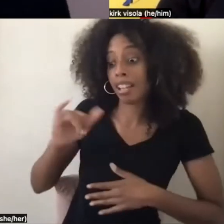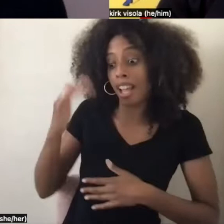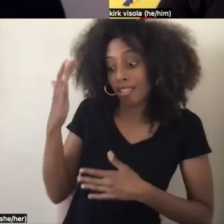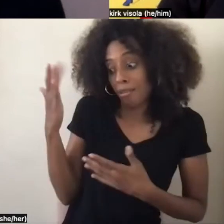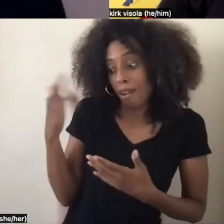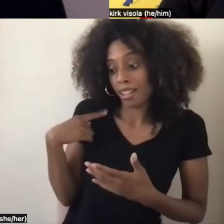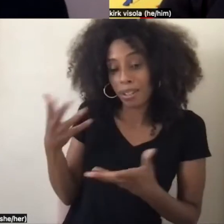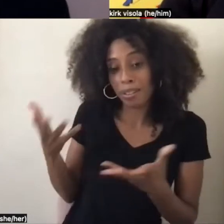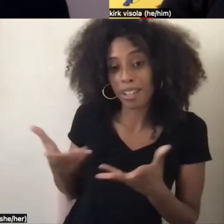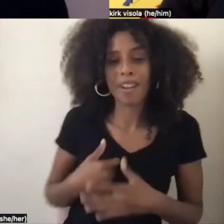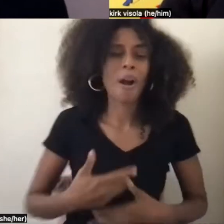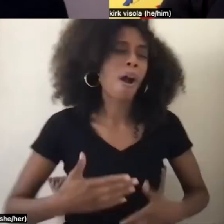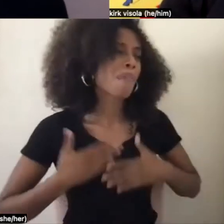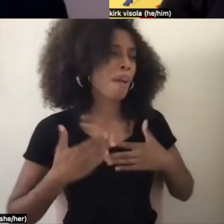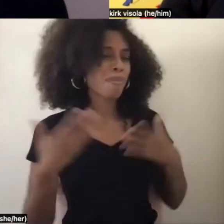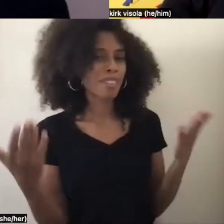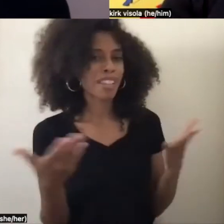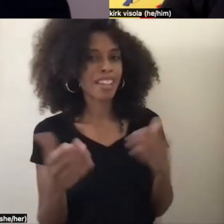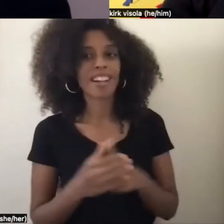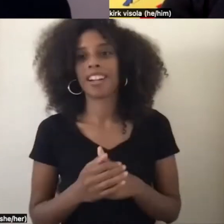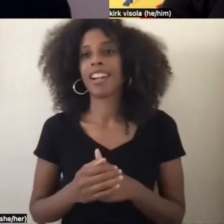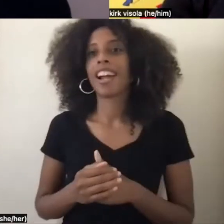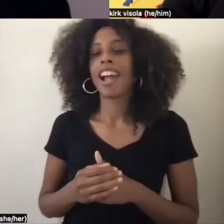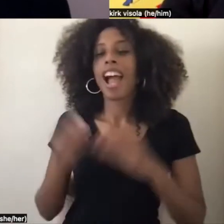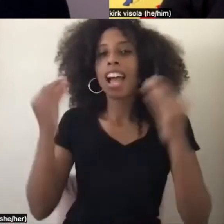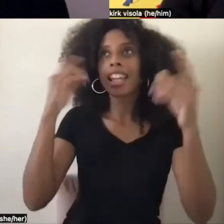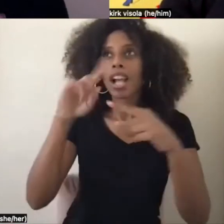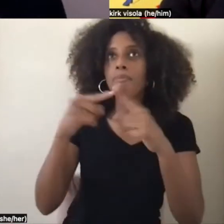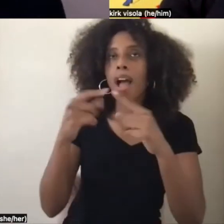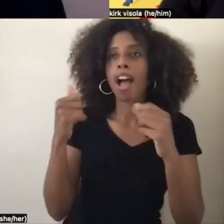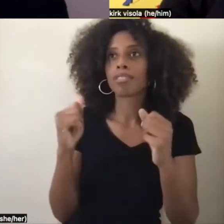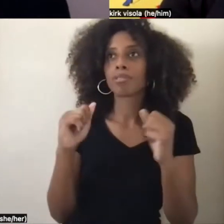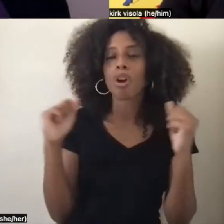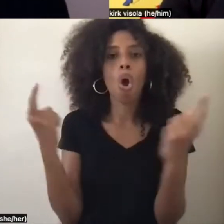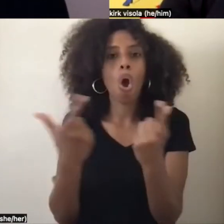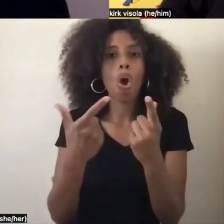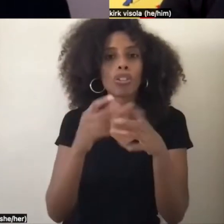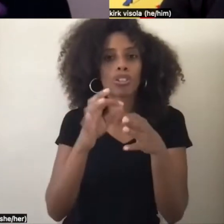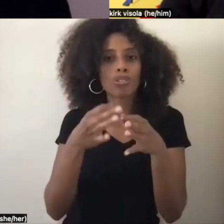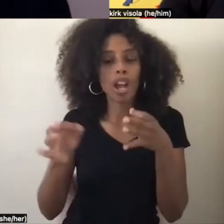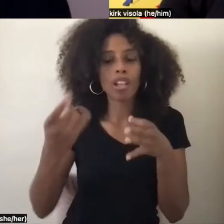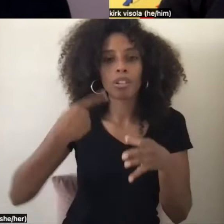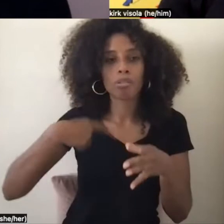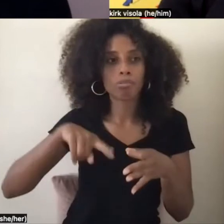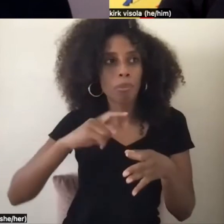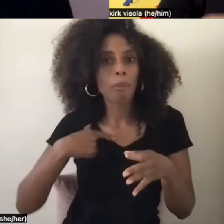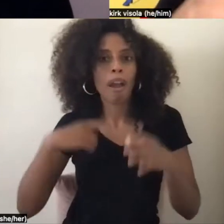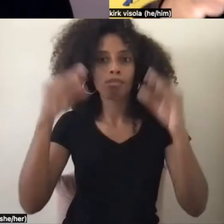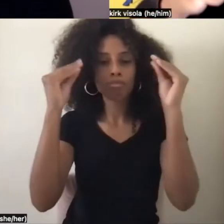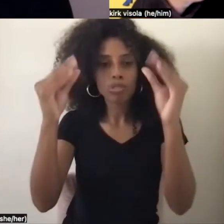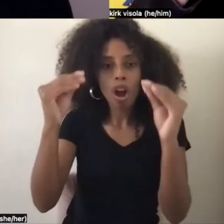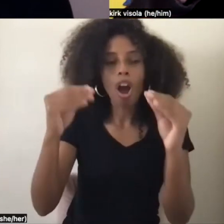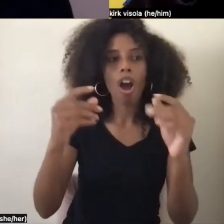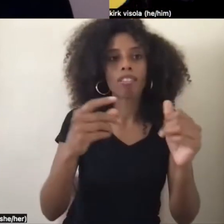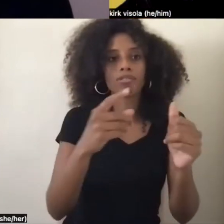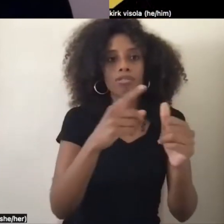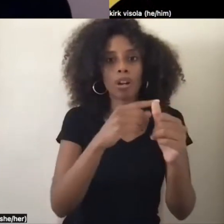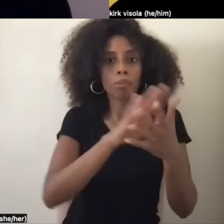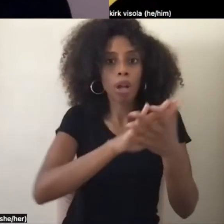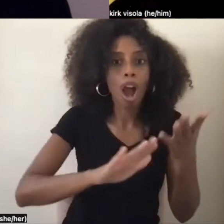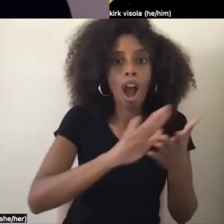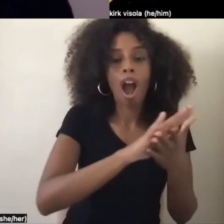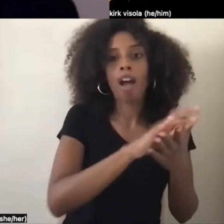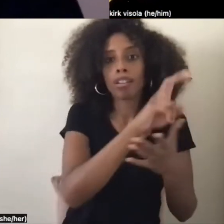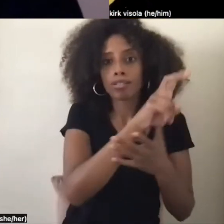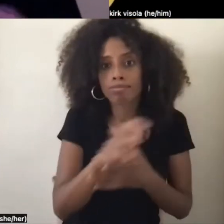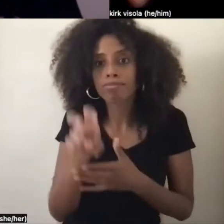here. I think about all the phrases we are taught when we're transitioning from like college or high school into the corporate space or to get our first